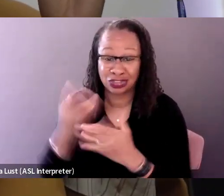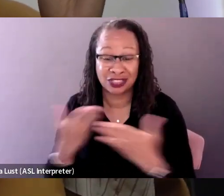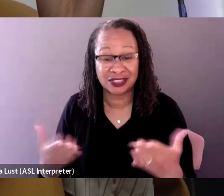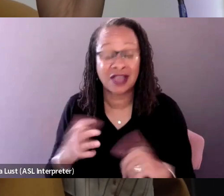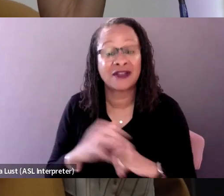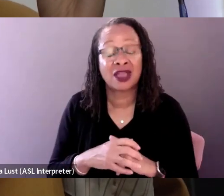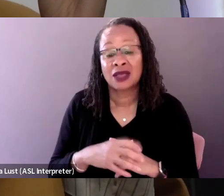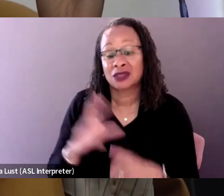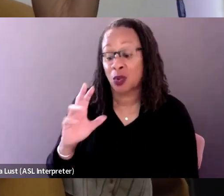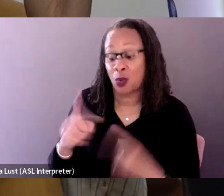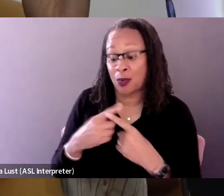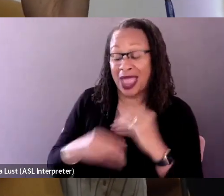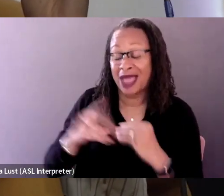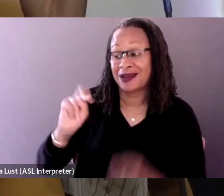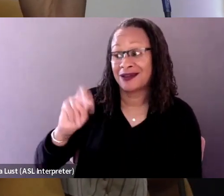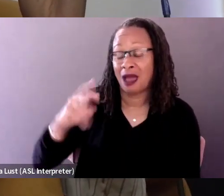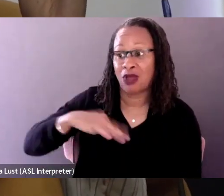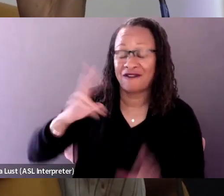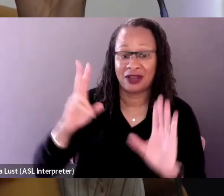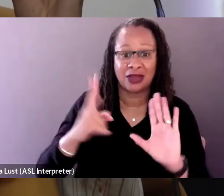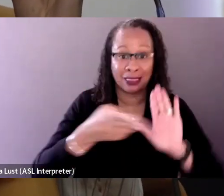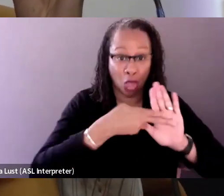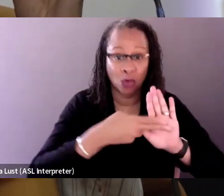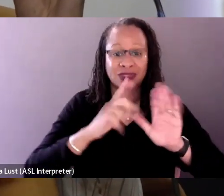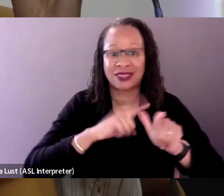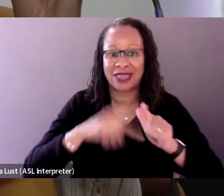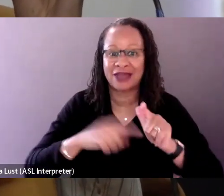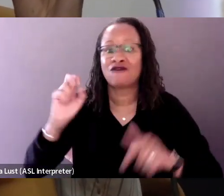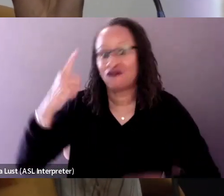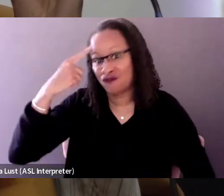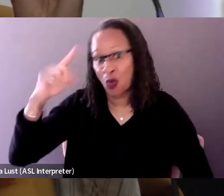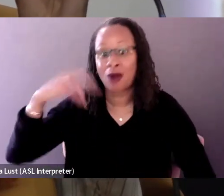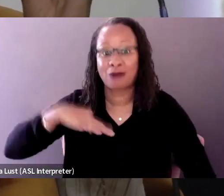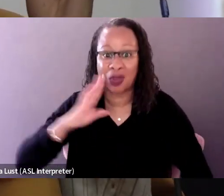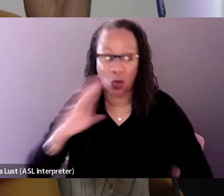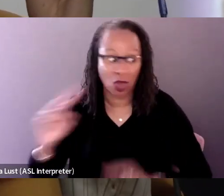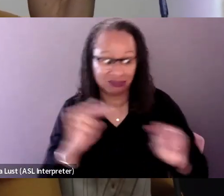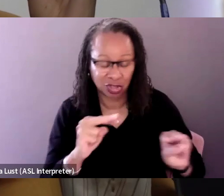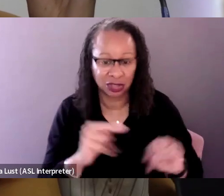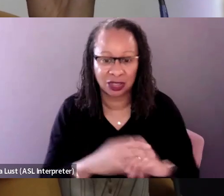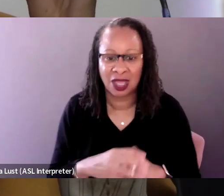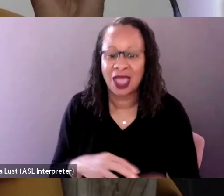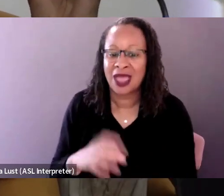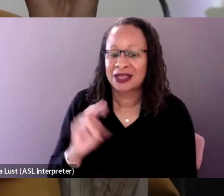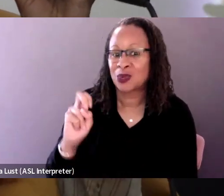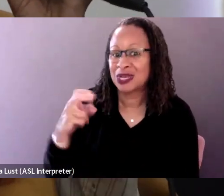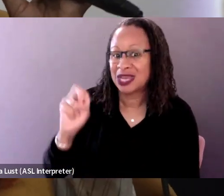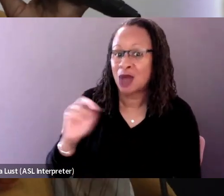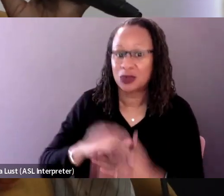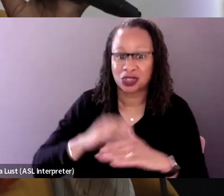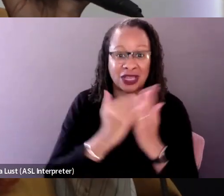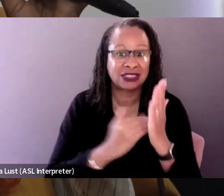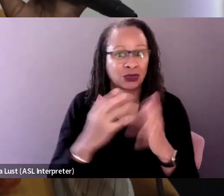on unusually early. Part of that is because I was trying to get as many conversations as I could.